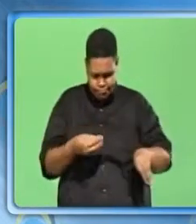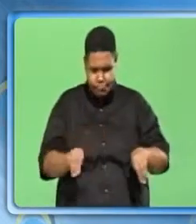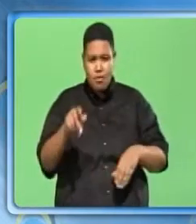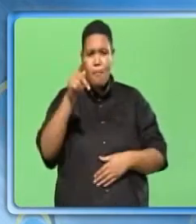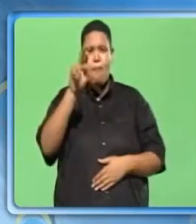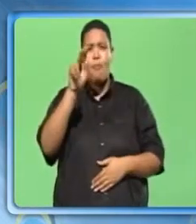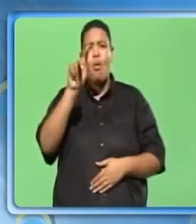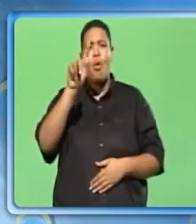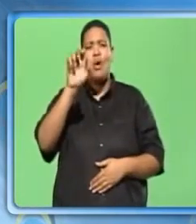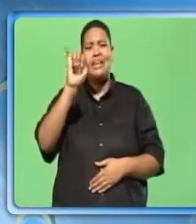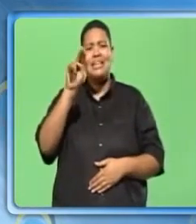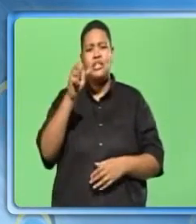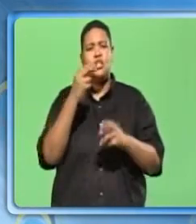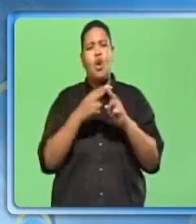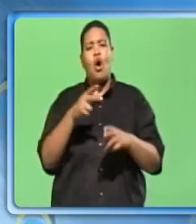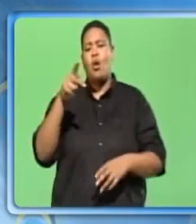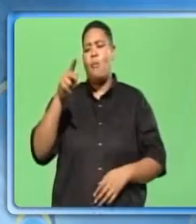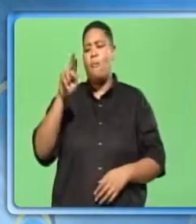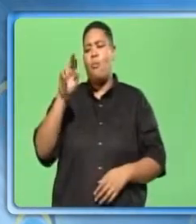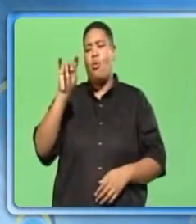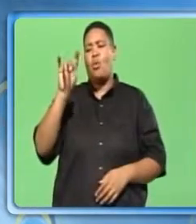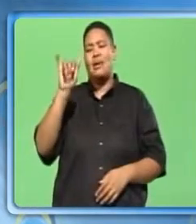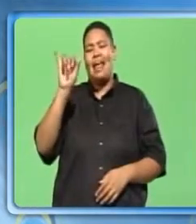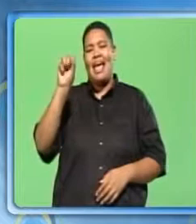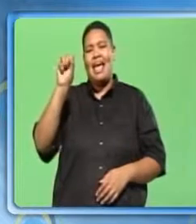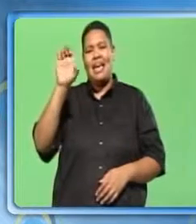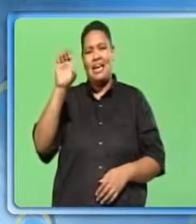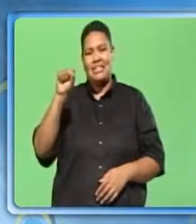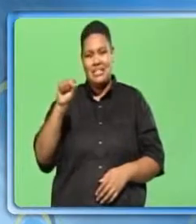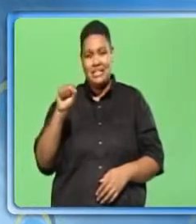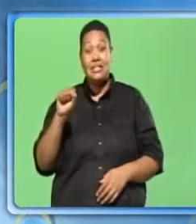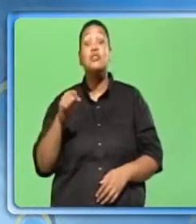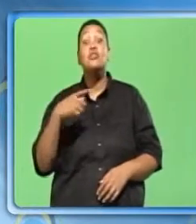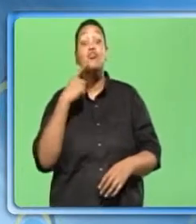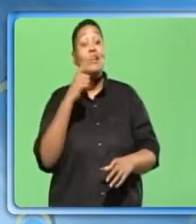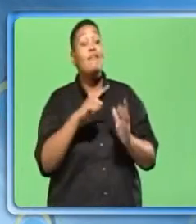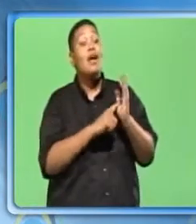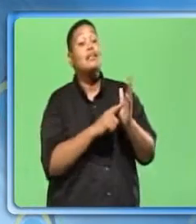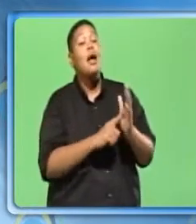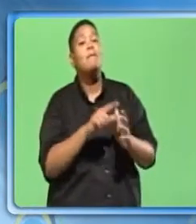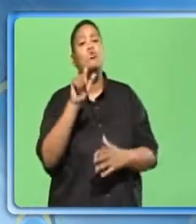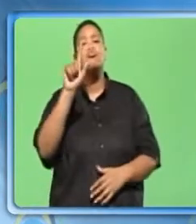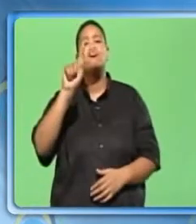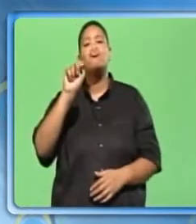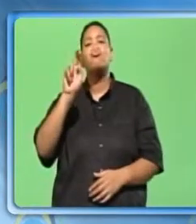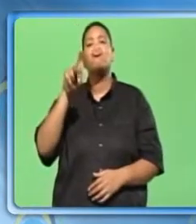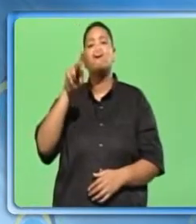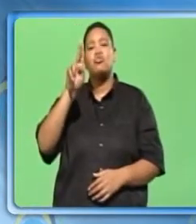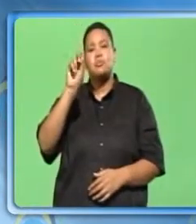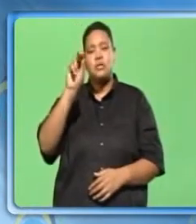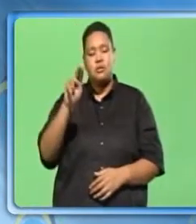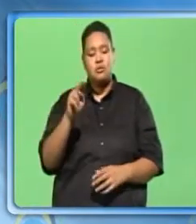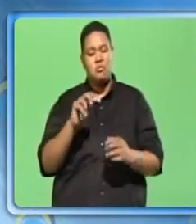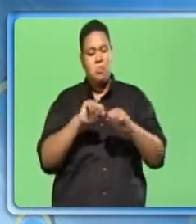For example, trypsin, which breaks down proteins into smaller units called